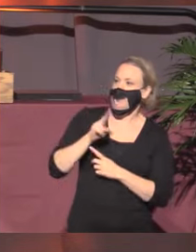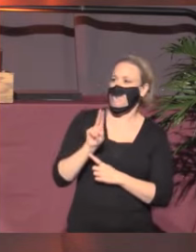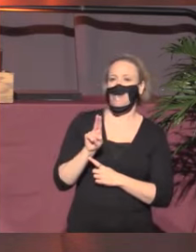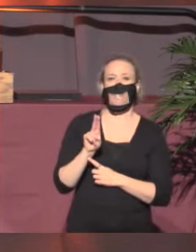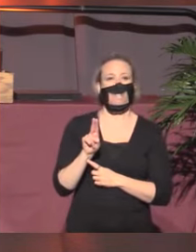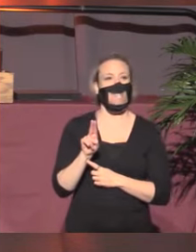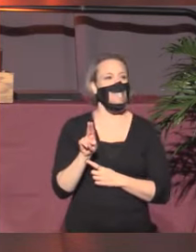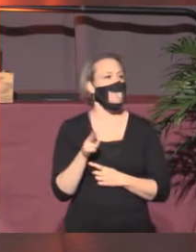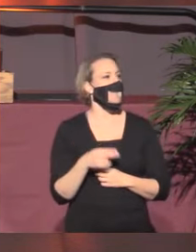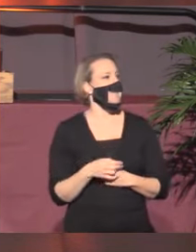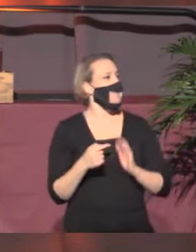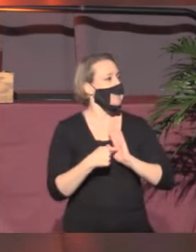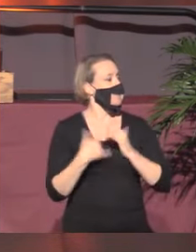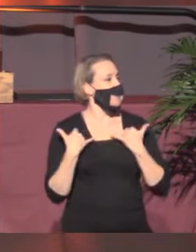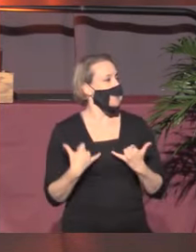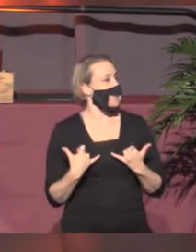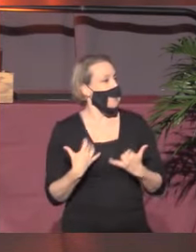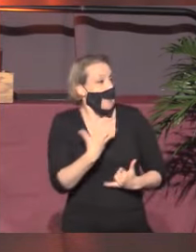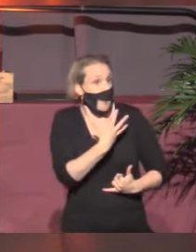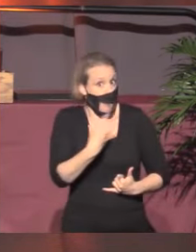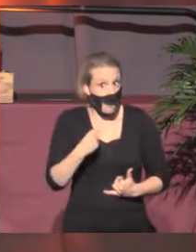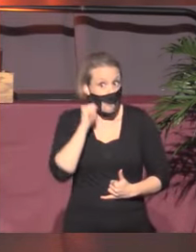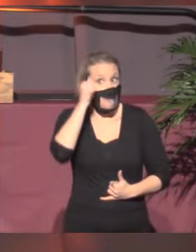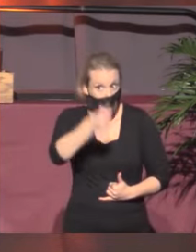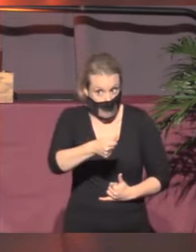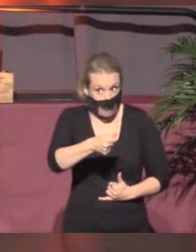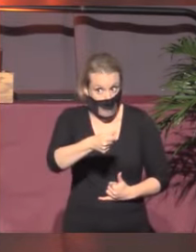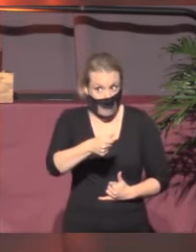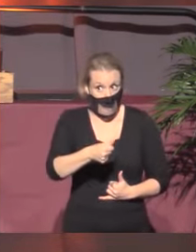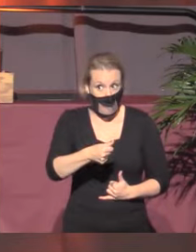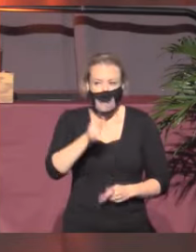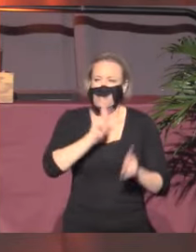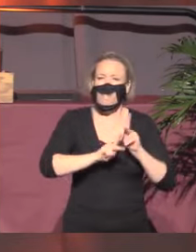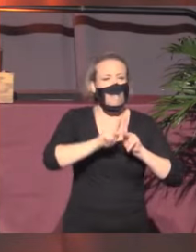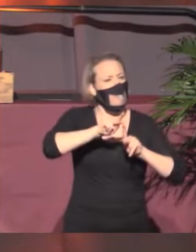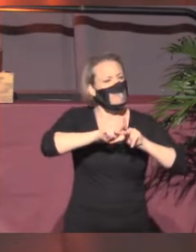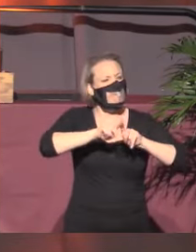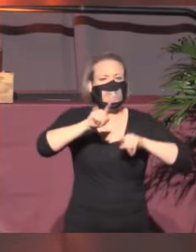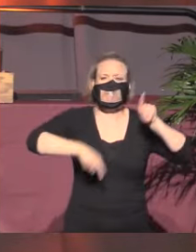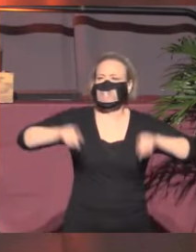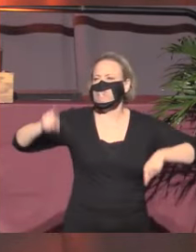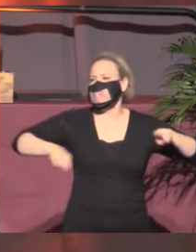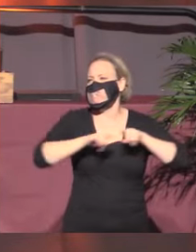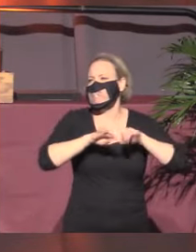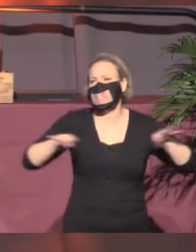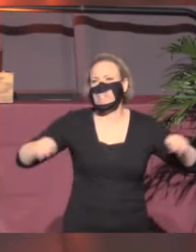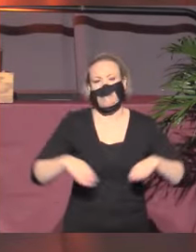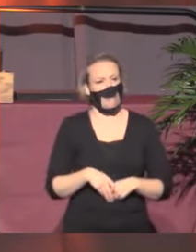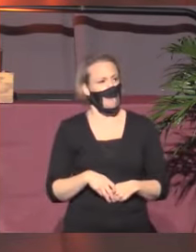and the Hamline of tomorrow, a rainbow of people. I see the nation in your